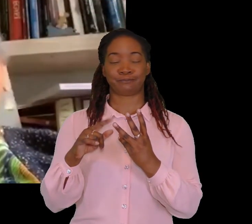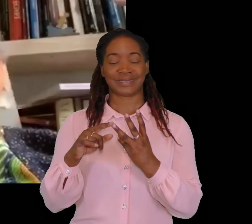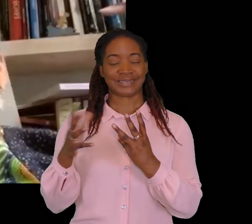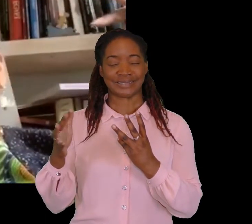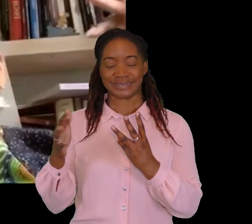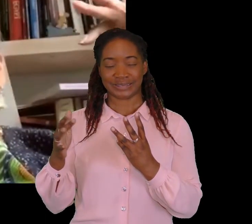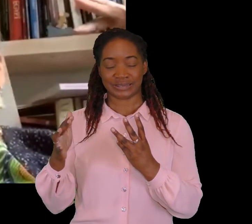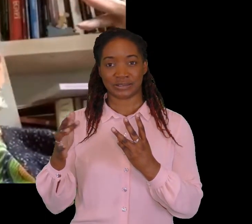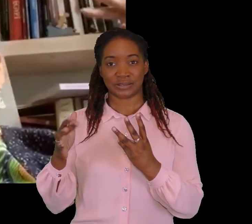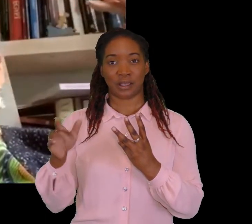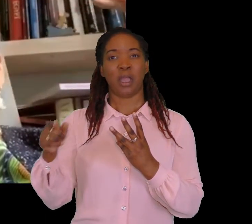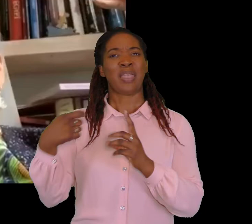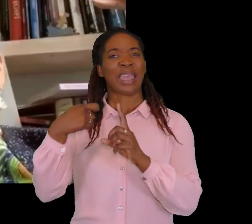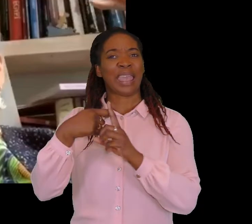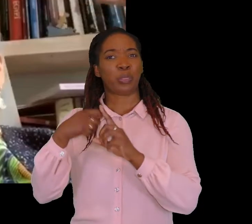where's Keith teaching?